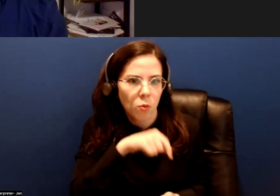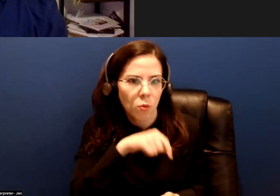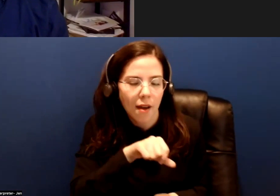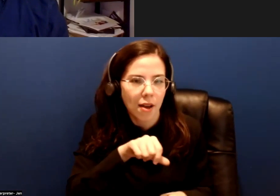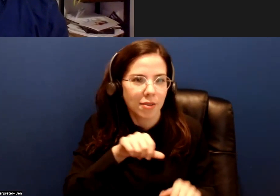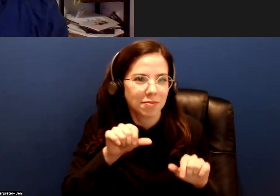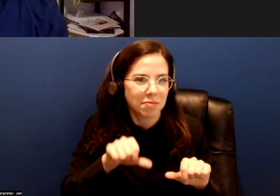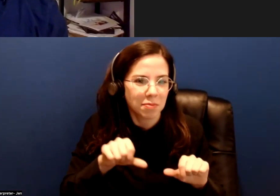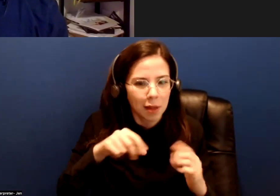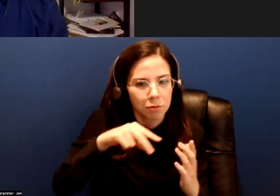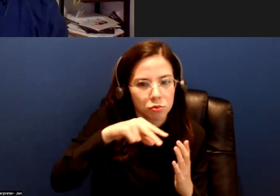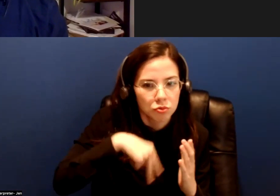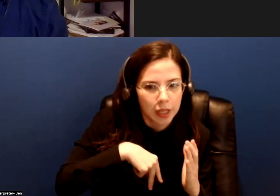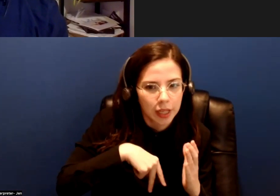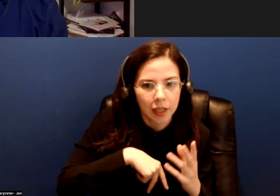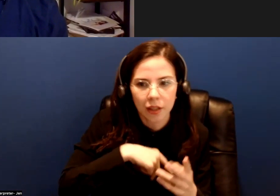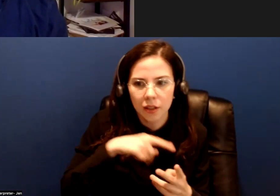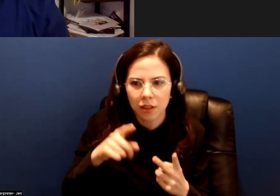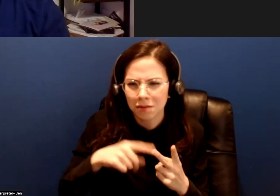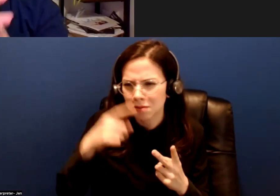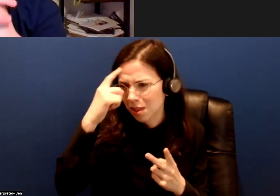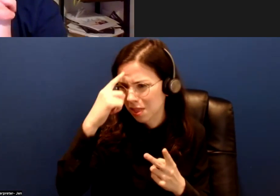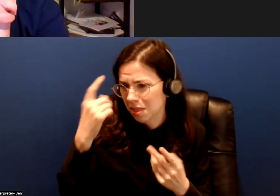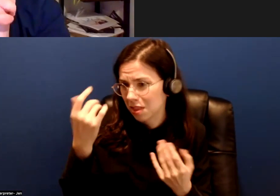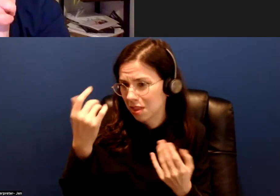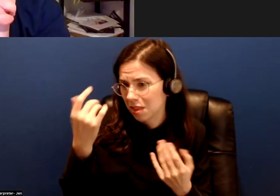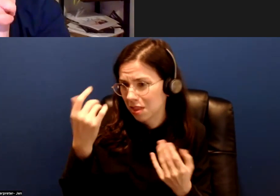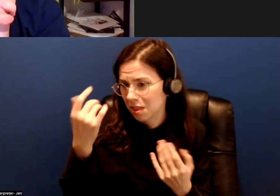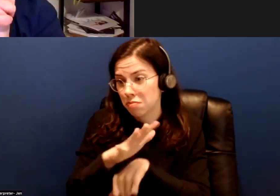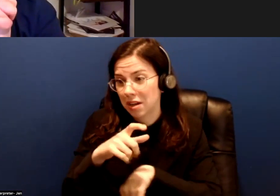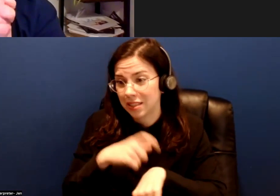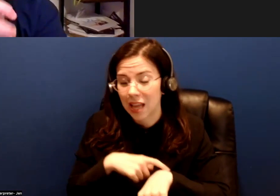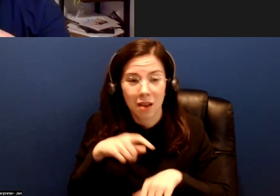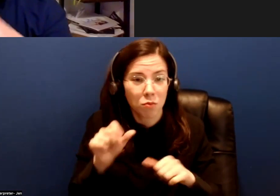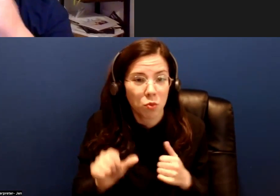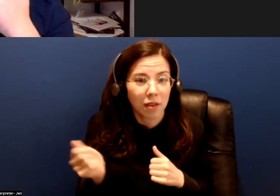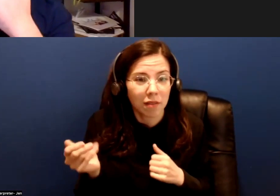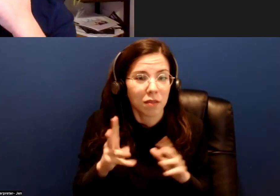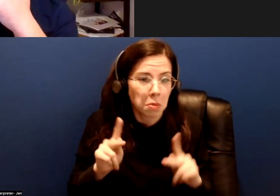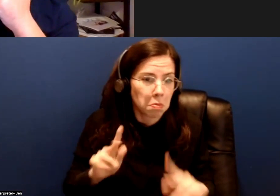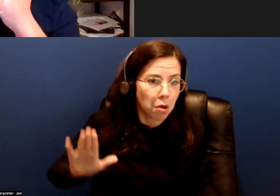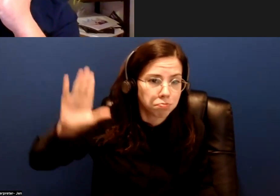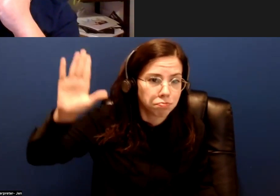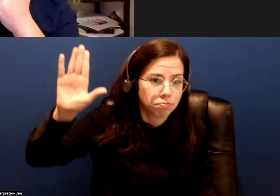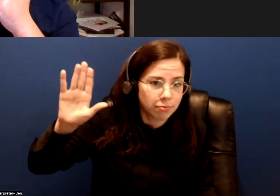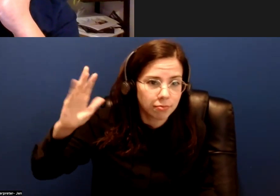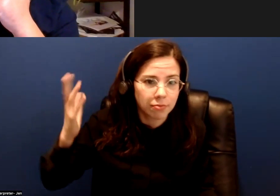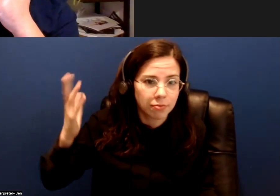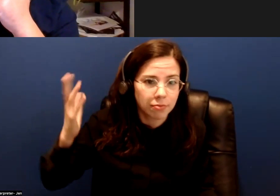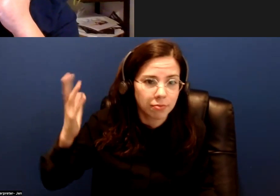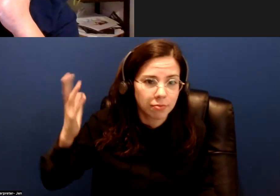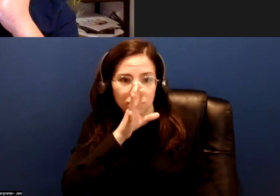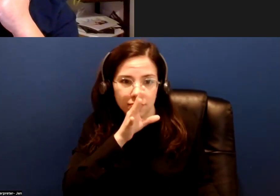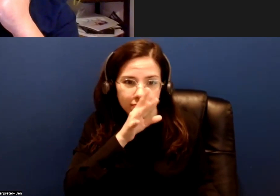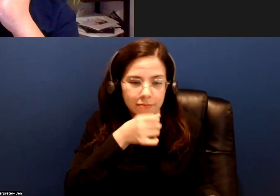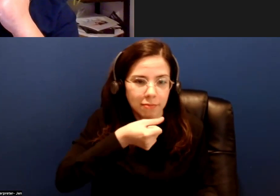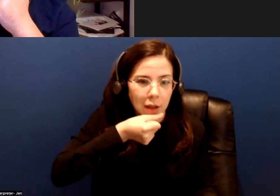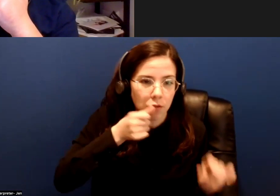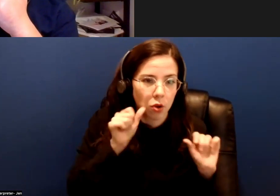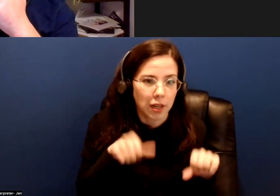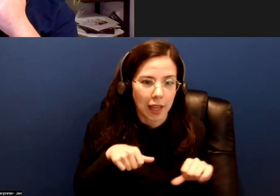to read them, or I think with the time that we have now, we can even bring a couple folks up if they would like to hop